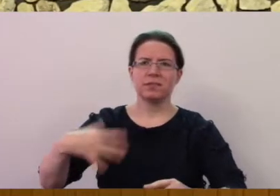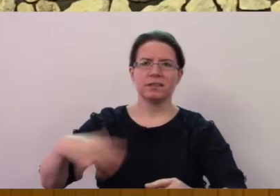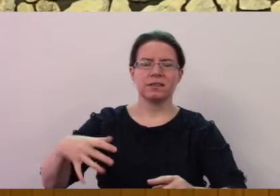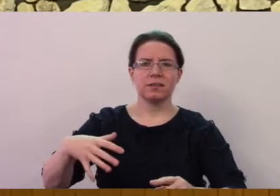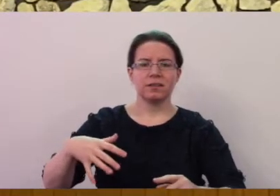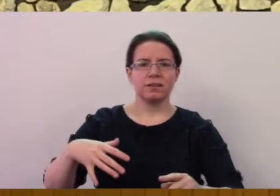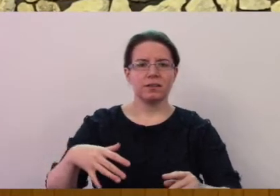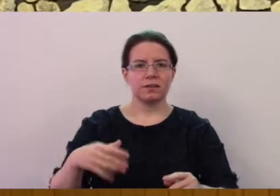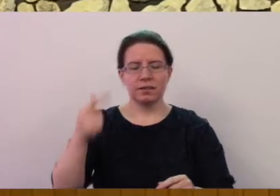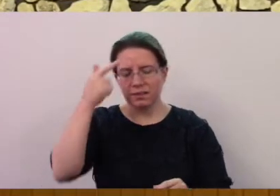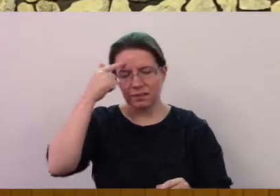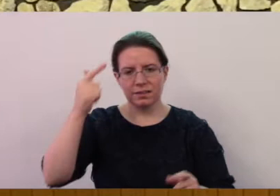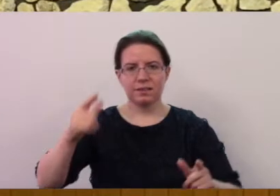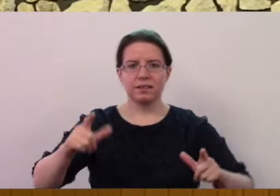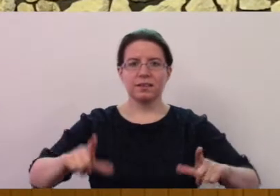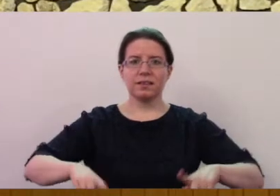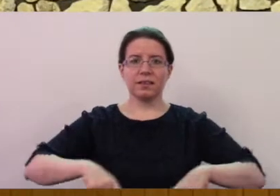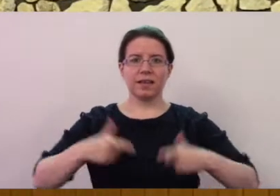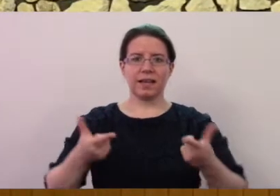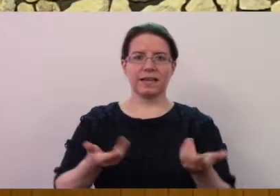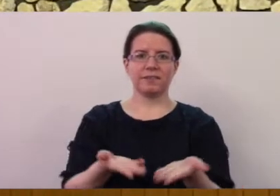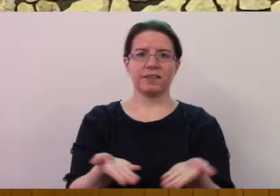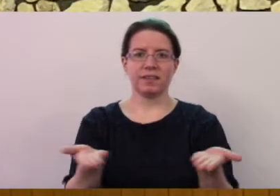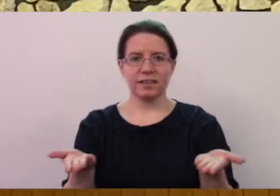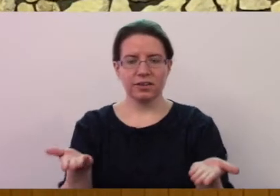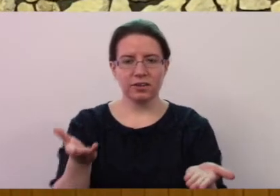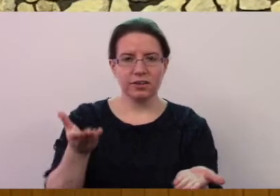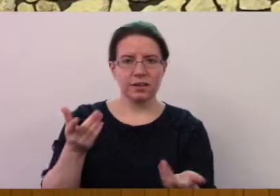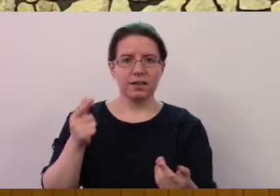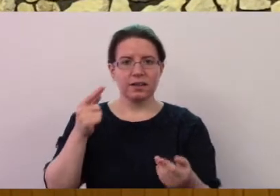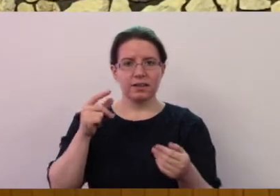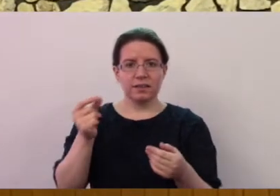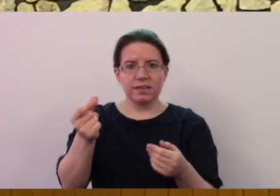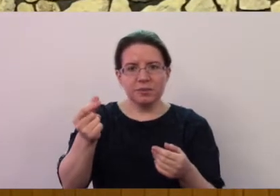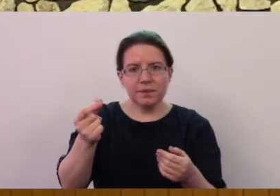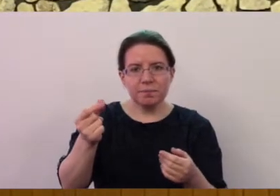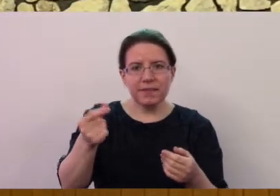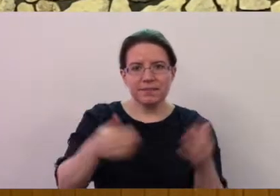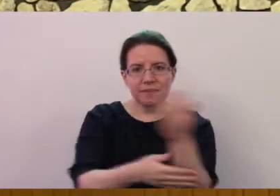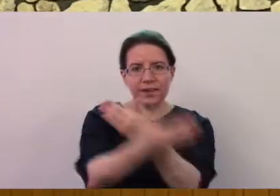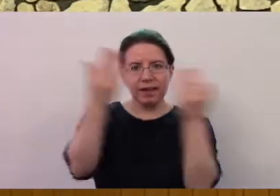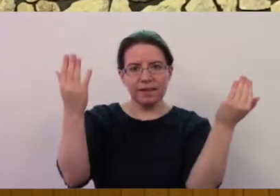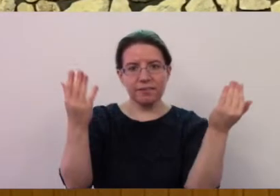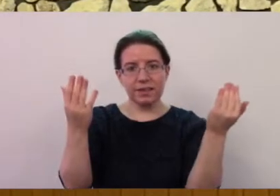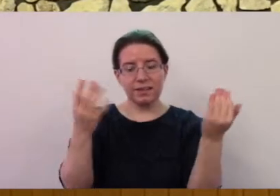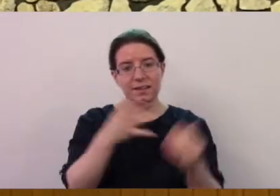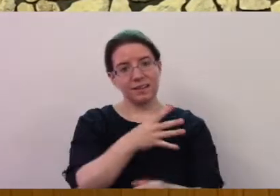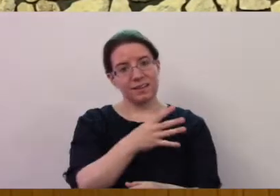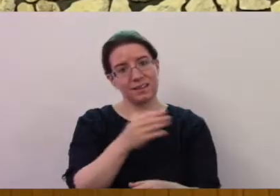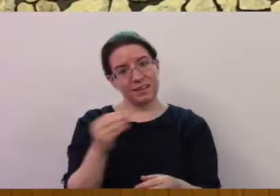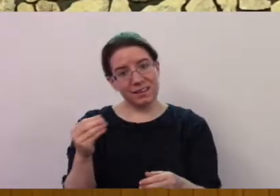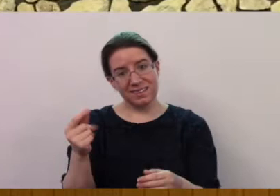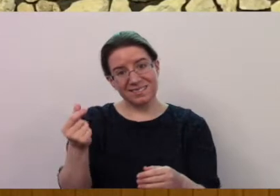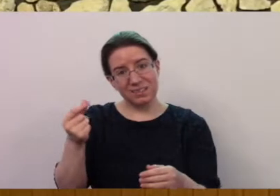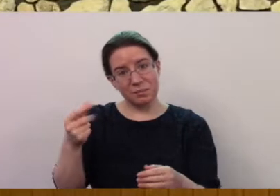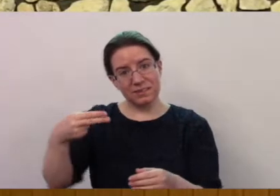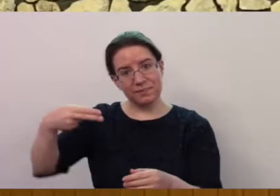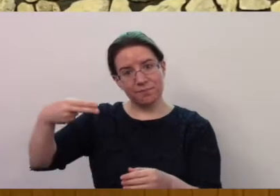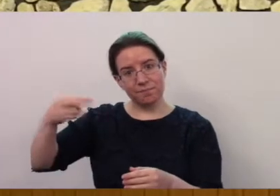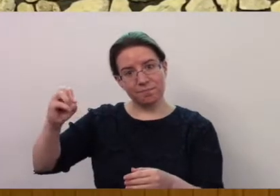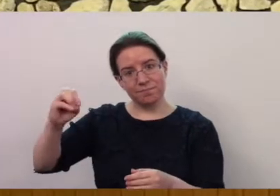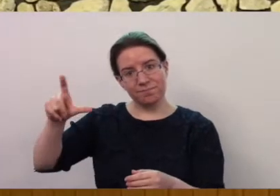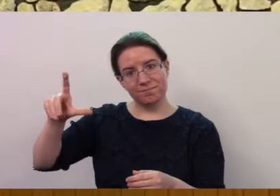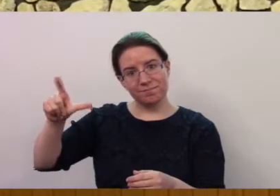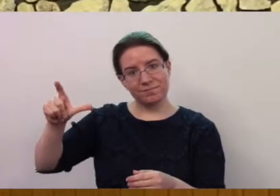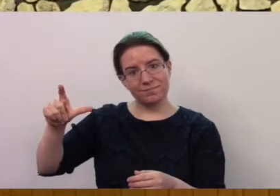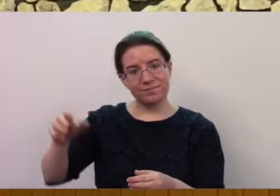hell. And I'm thankful that what we see and experience right now is only temporary. All right.